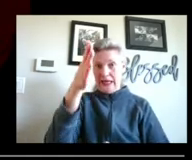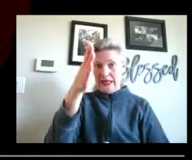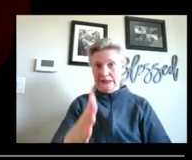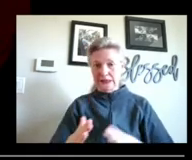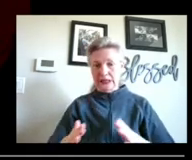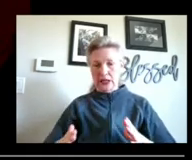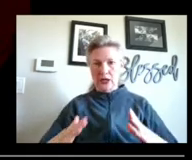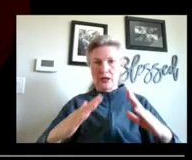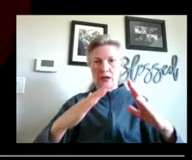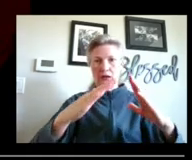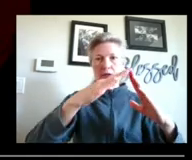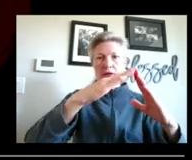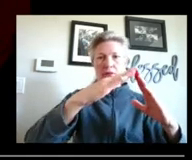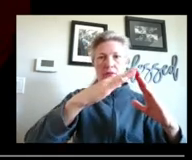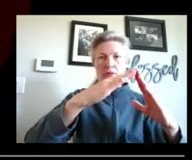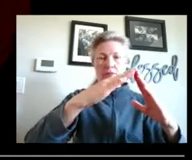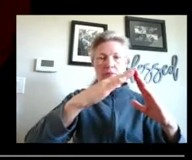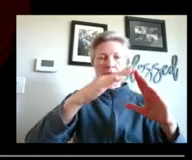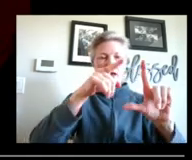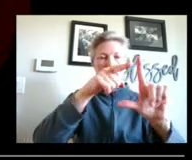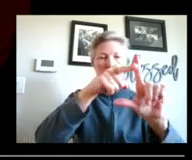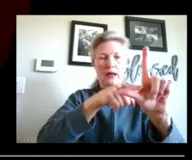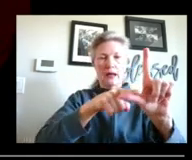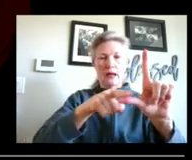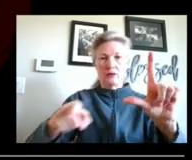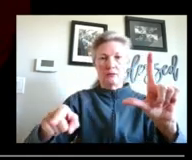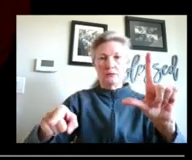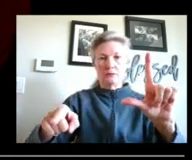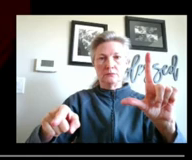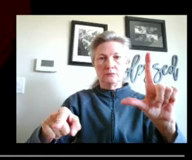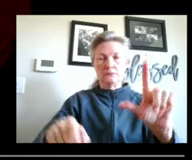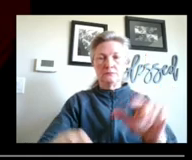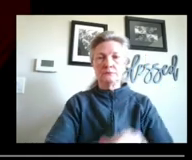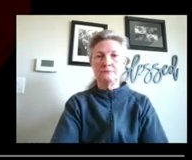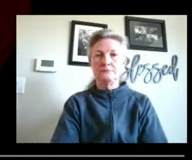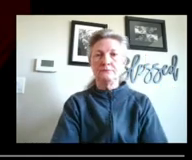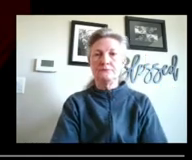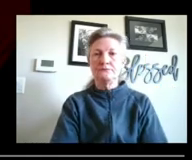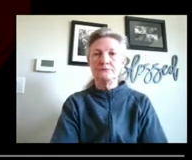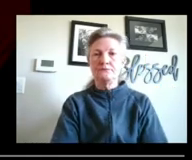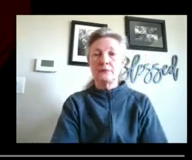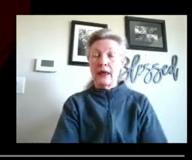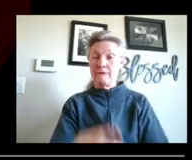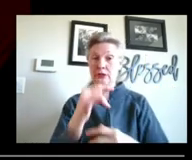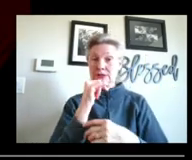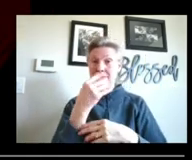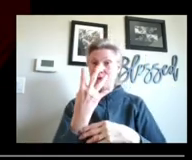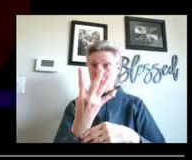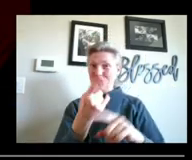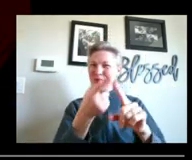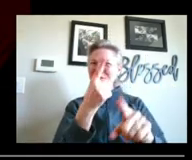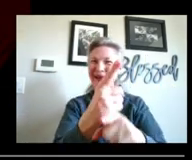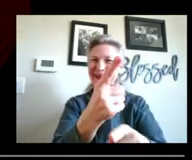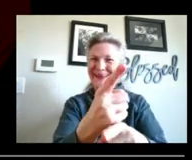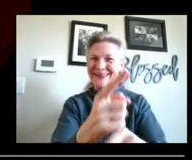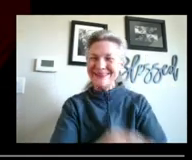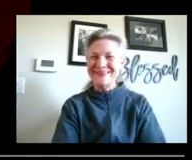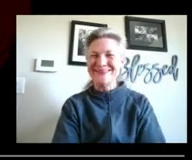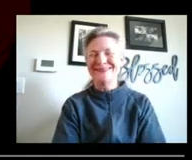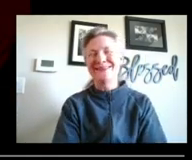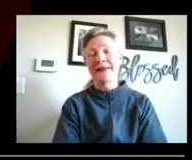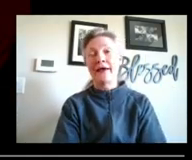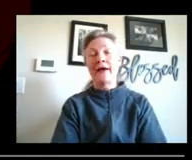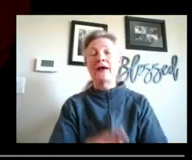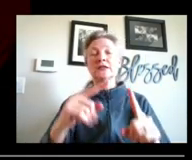there's two angles, three angles, four angles, 5